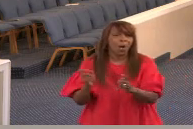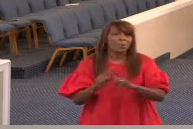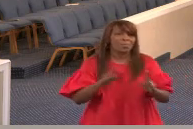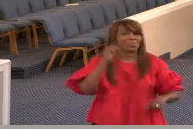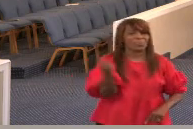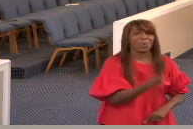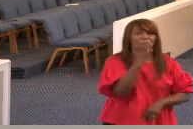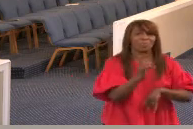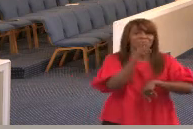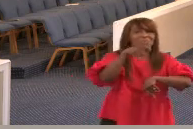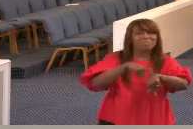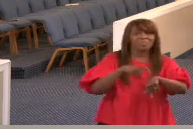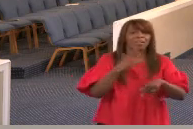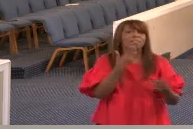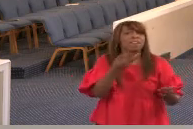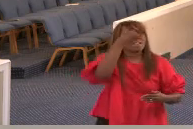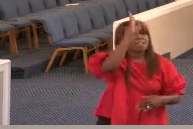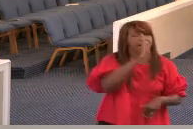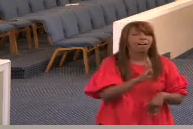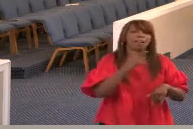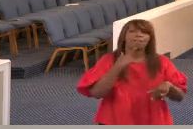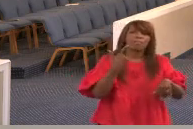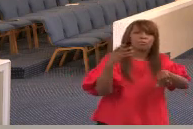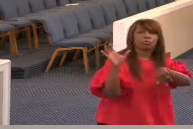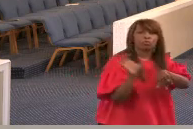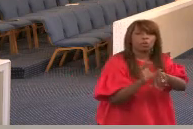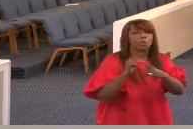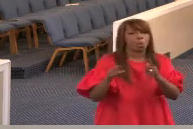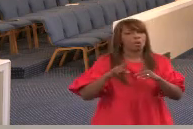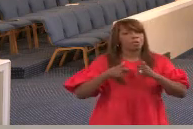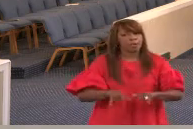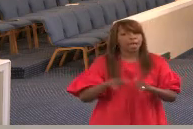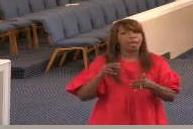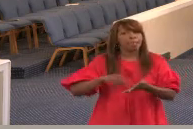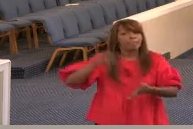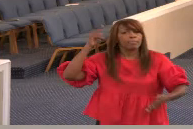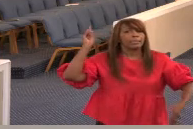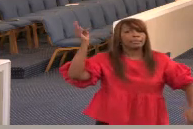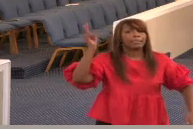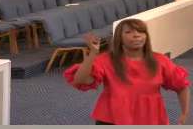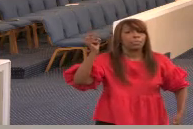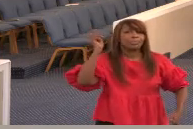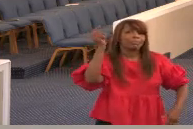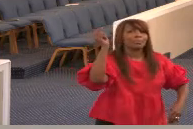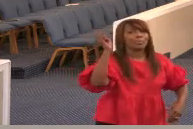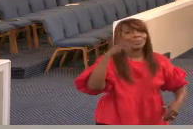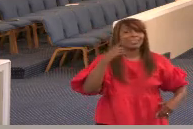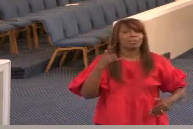church. Where a testimony can still be lifted. He made a way.